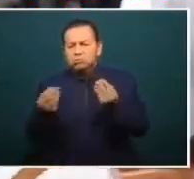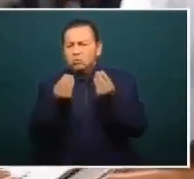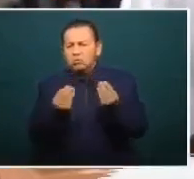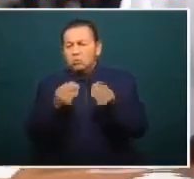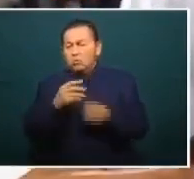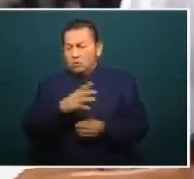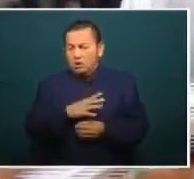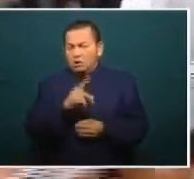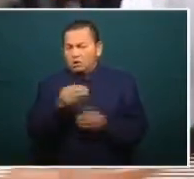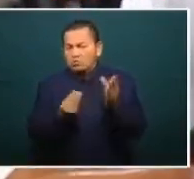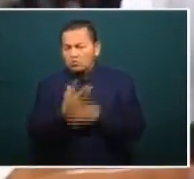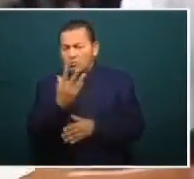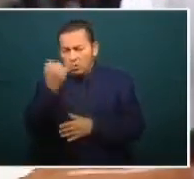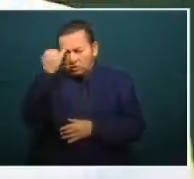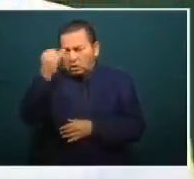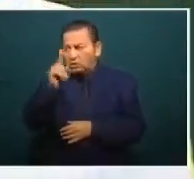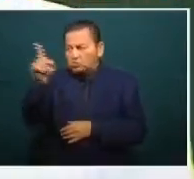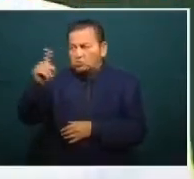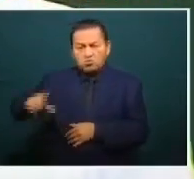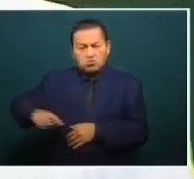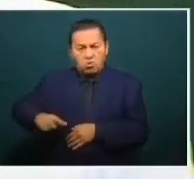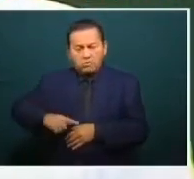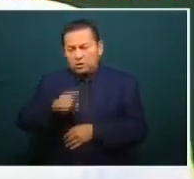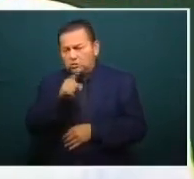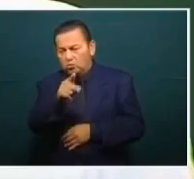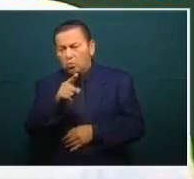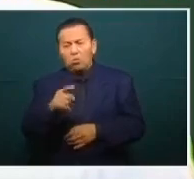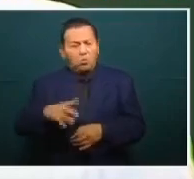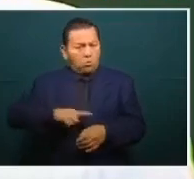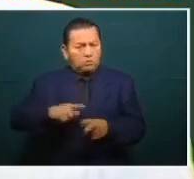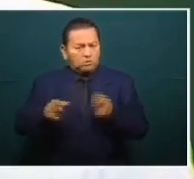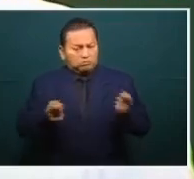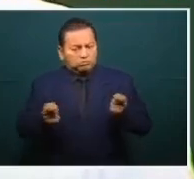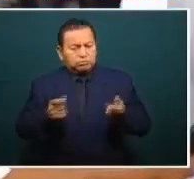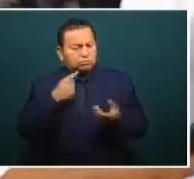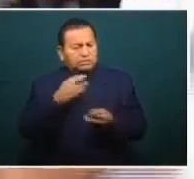extraordinary measures? Are they going to change their plans?